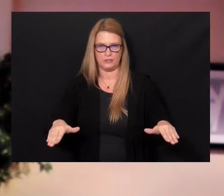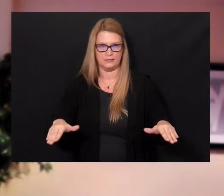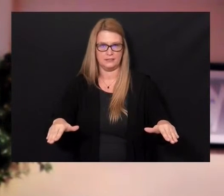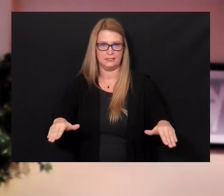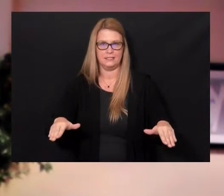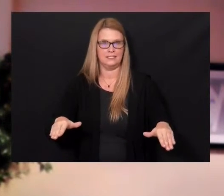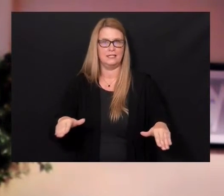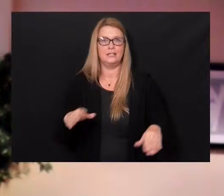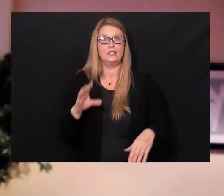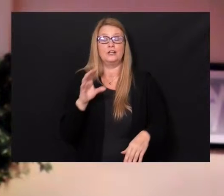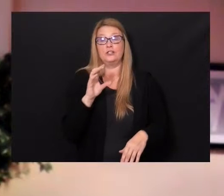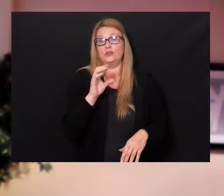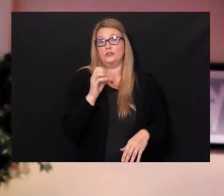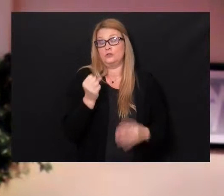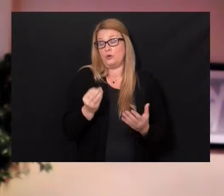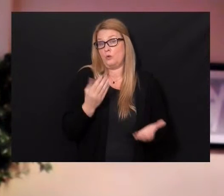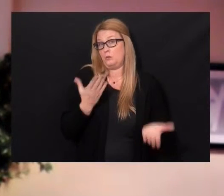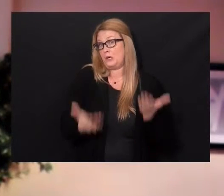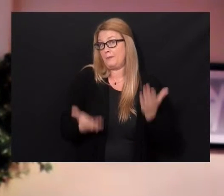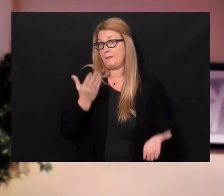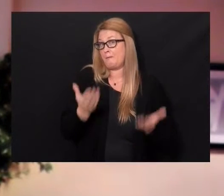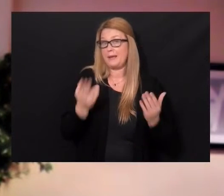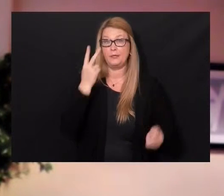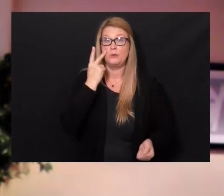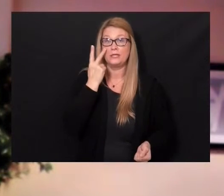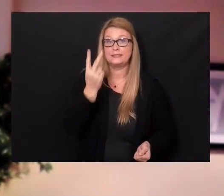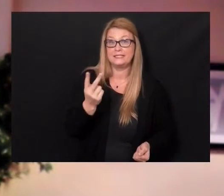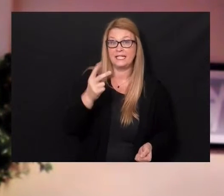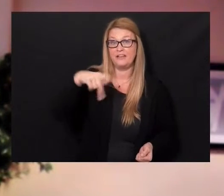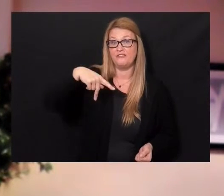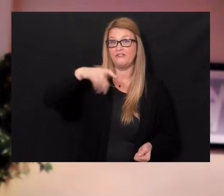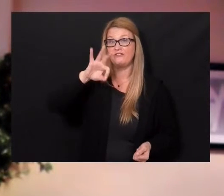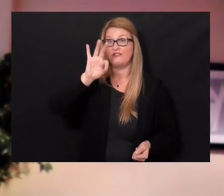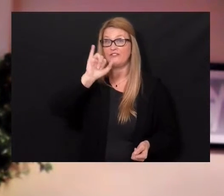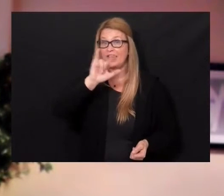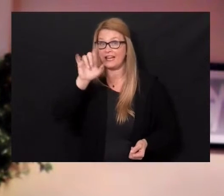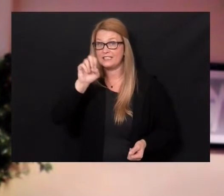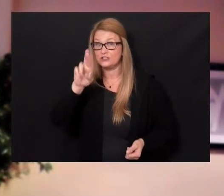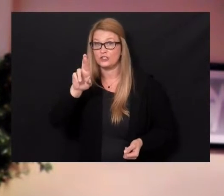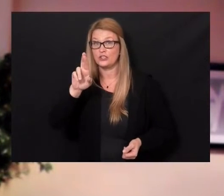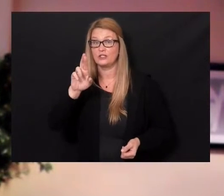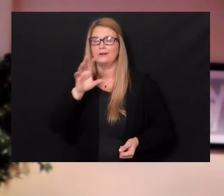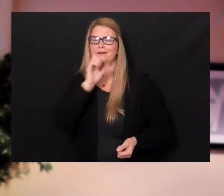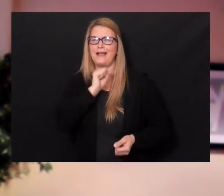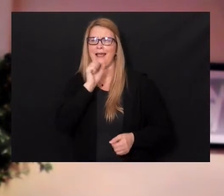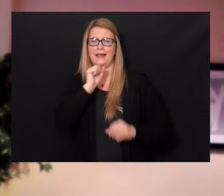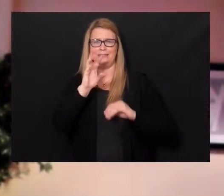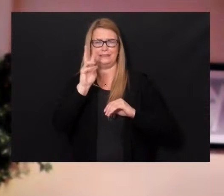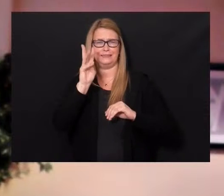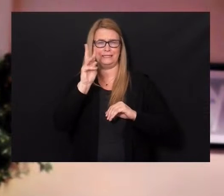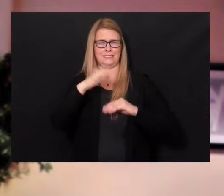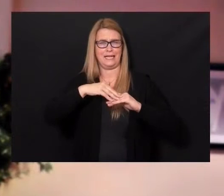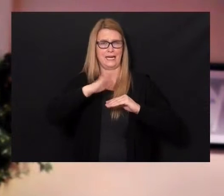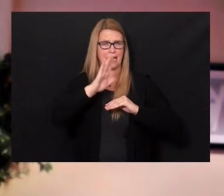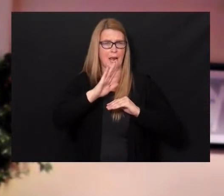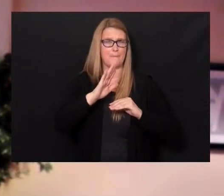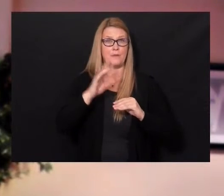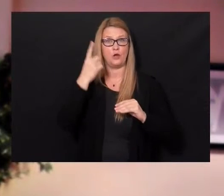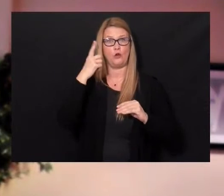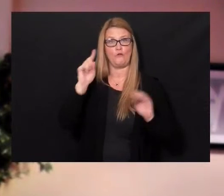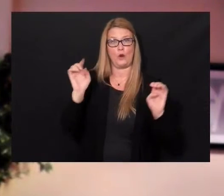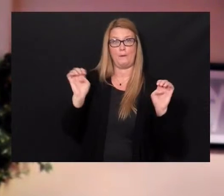So although we may see, the Pfizer vaccine, which is 16 and older, emergency use